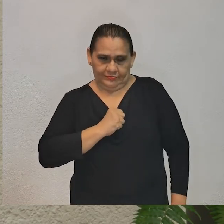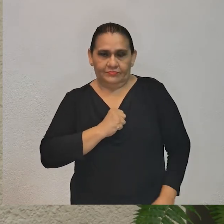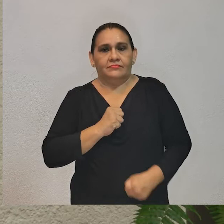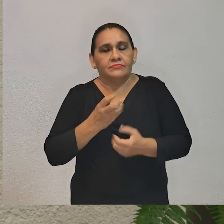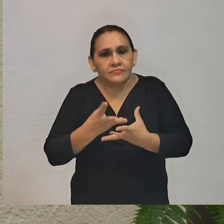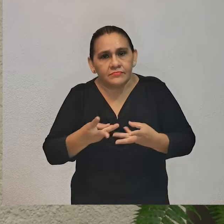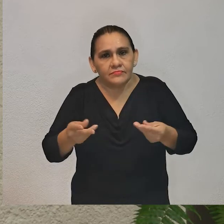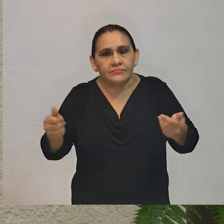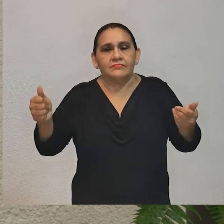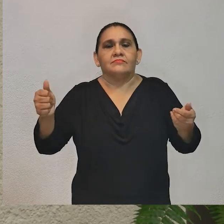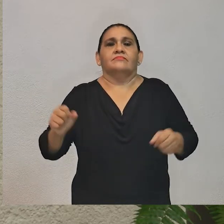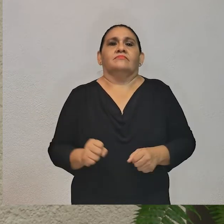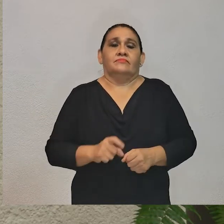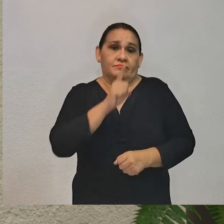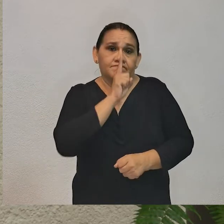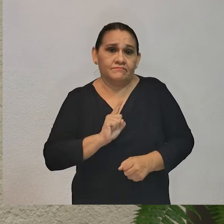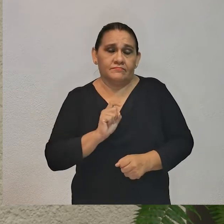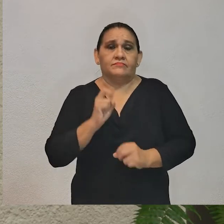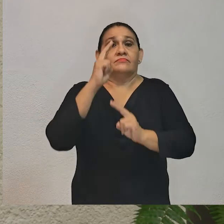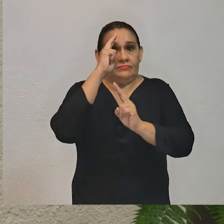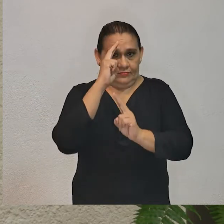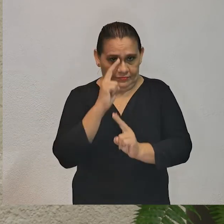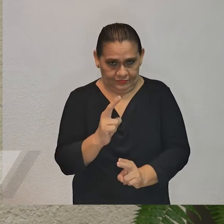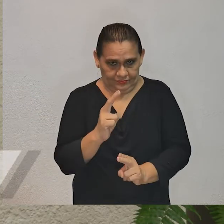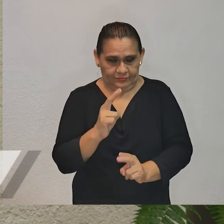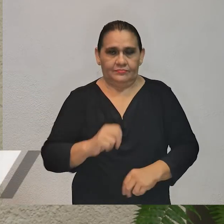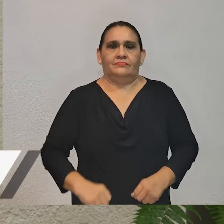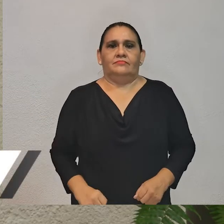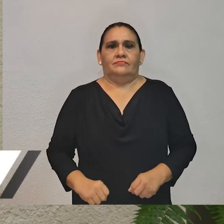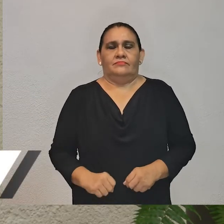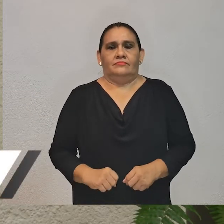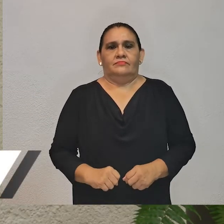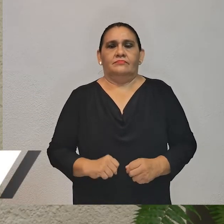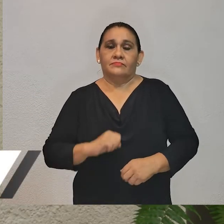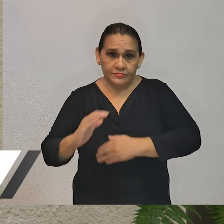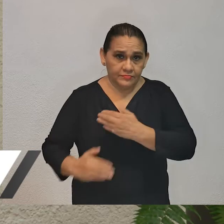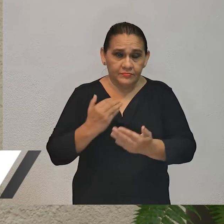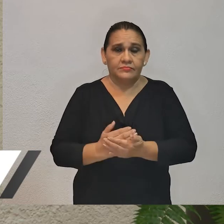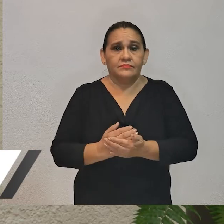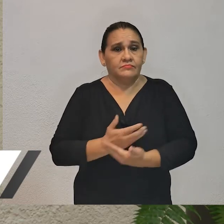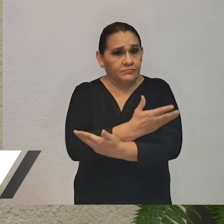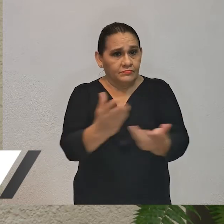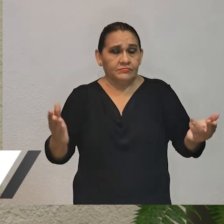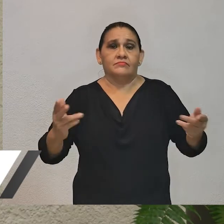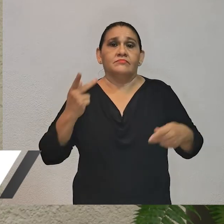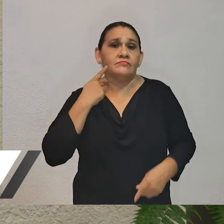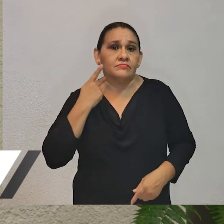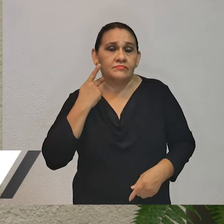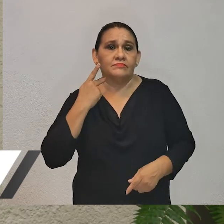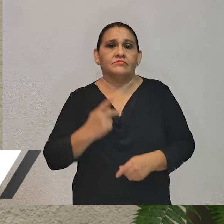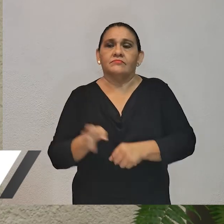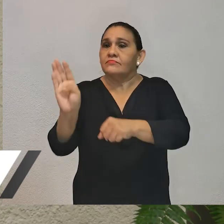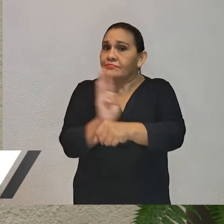máaxo’ob pak’benta’al k'oja’anil VIH sida. Yéetel le máa toja’an tuukulo’ob yóolaltal k'oja’anila'. Kaayanak